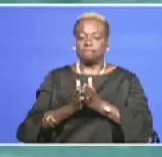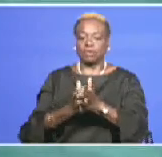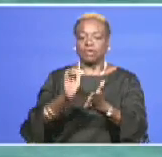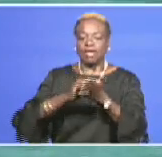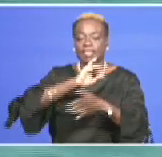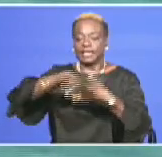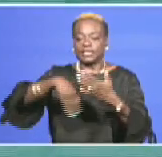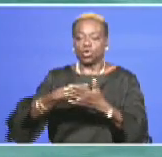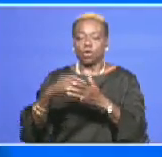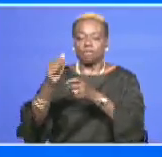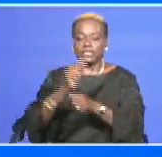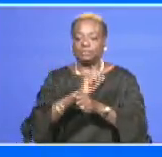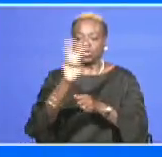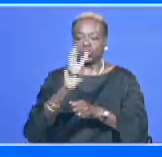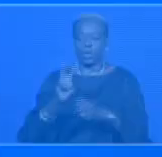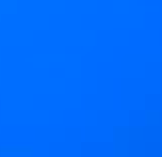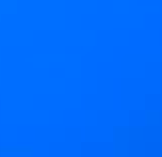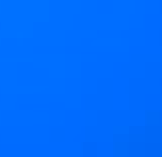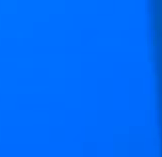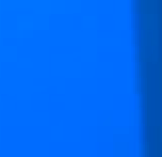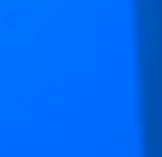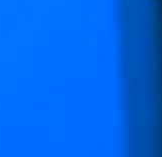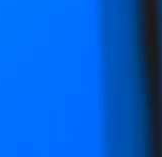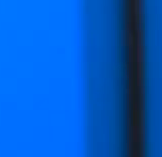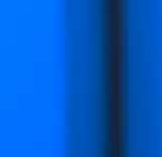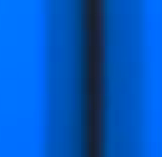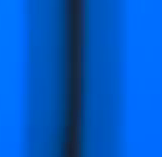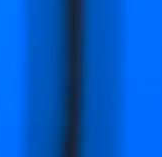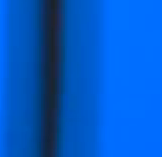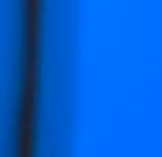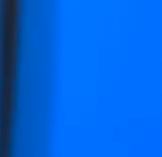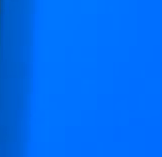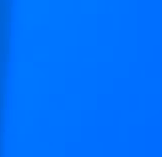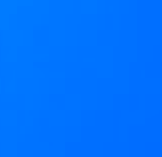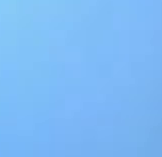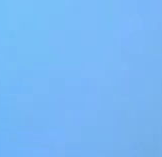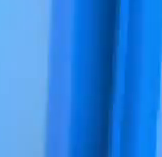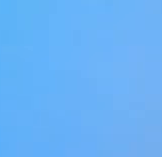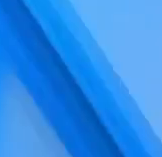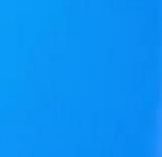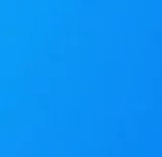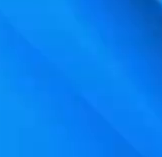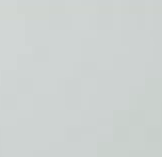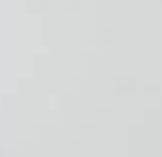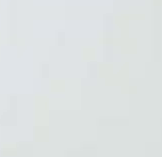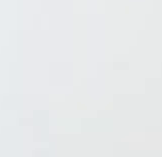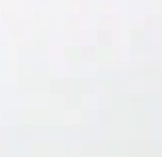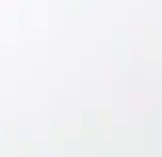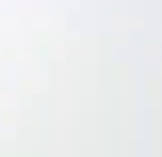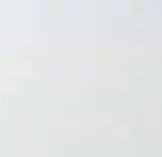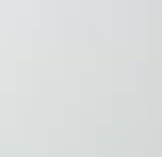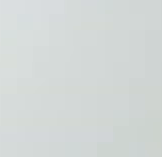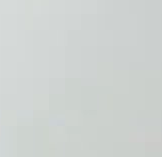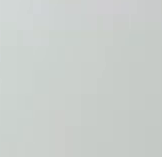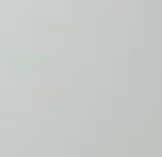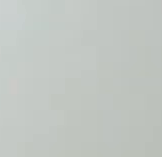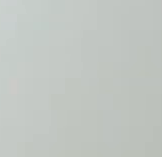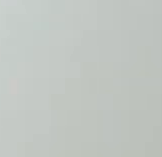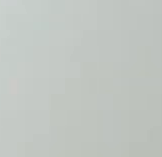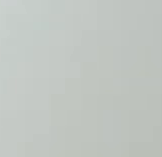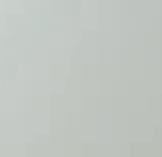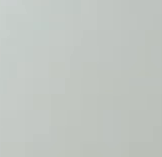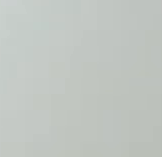check on weather up next. ZNS Total Sports is brought to you by 4th Terrace Diagnostic Center.